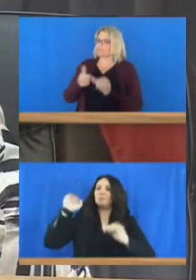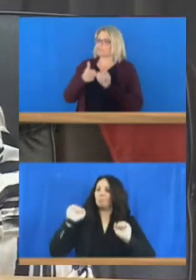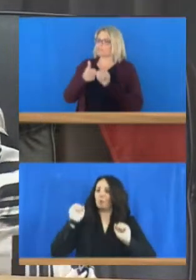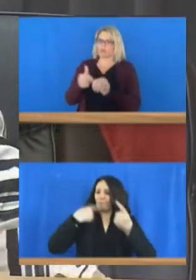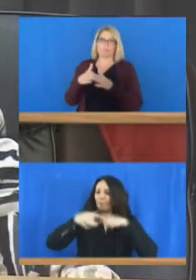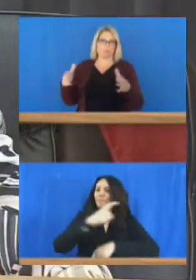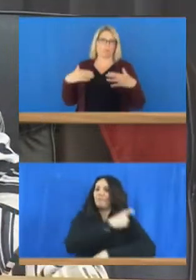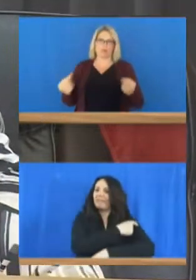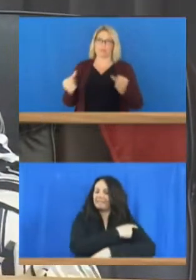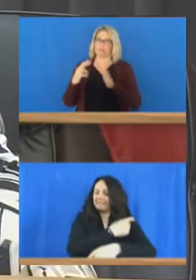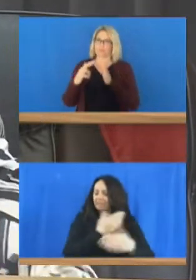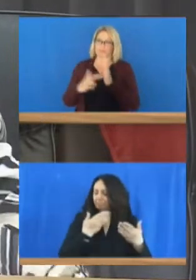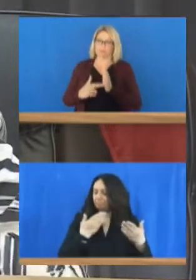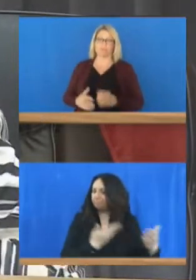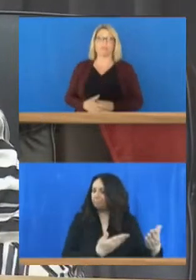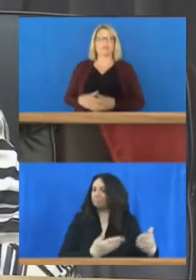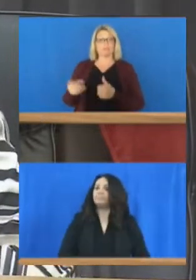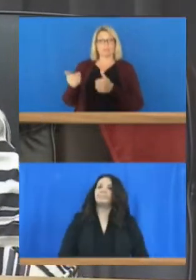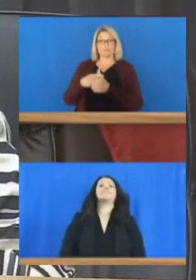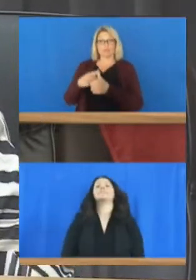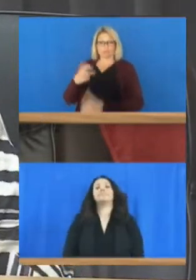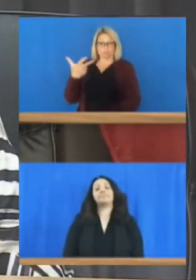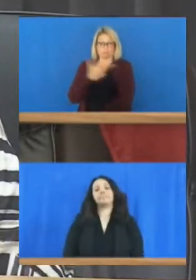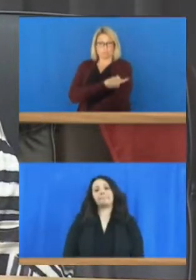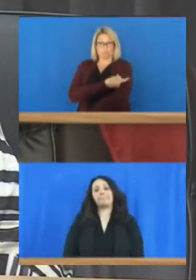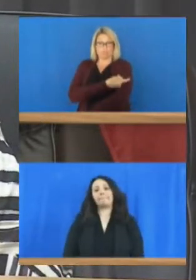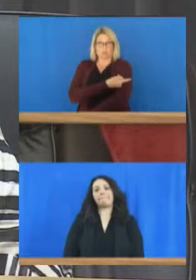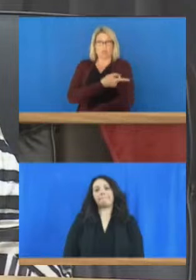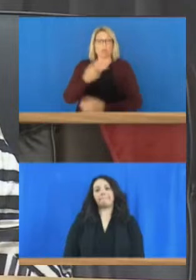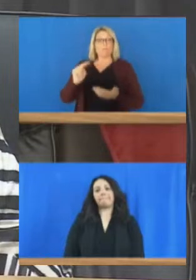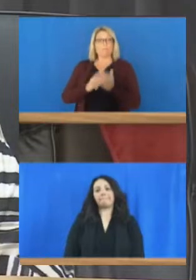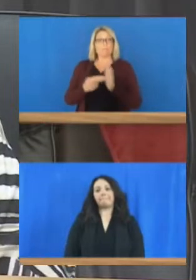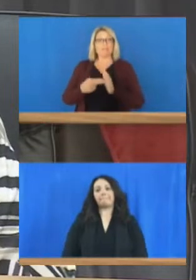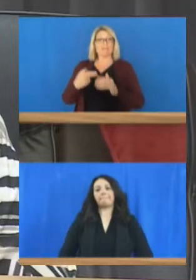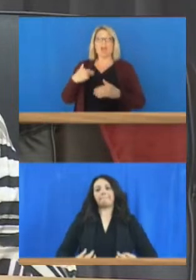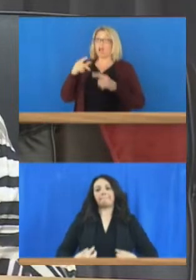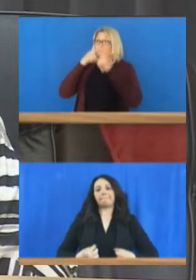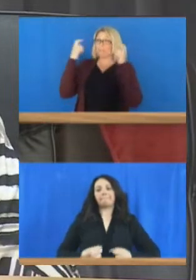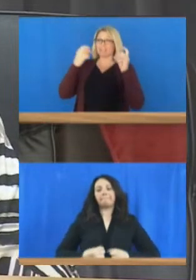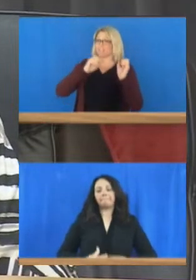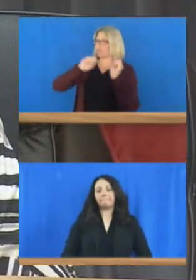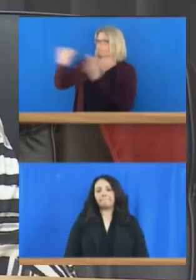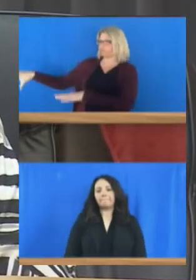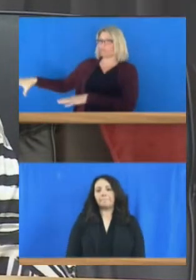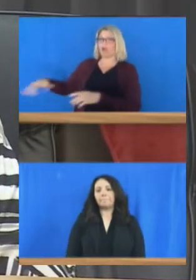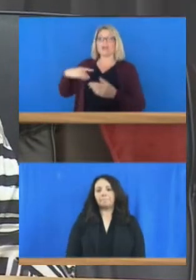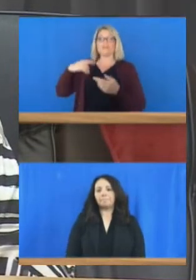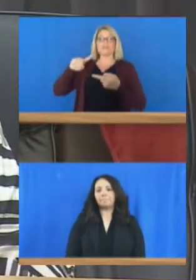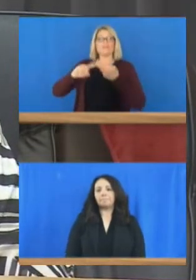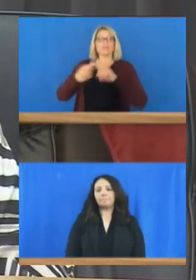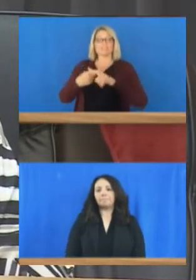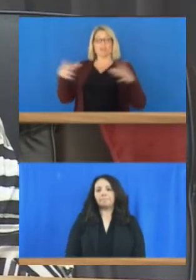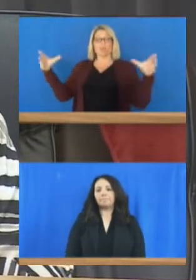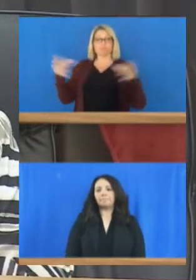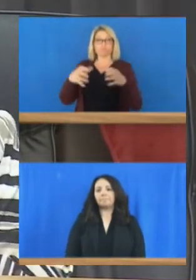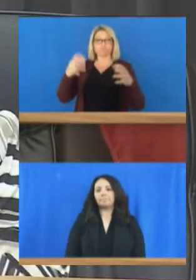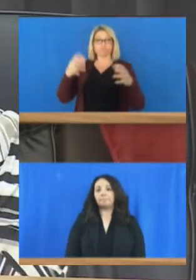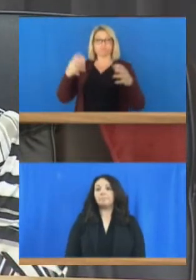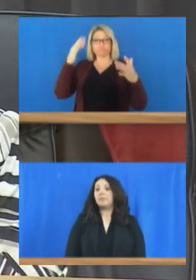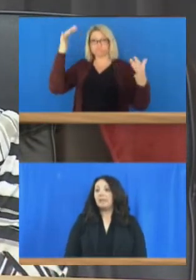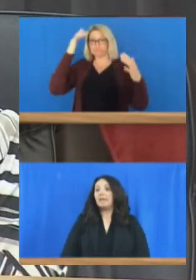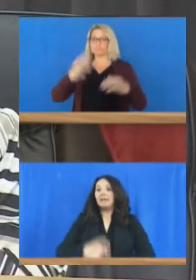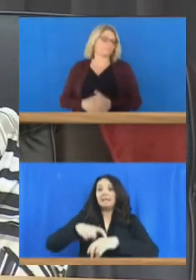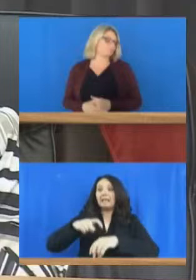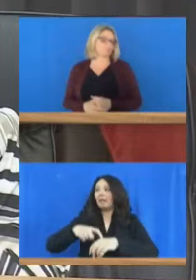with their second dose is our goal. And even people who have been vaccinated, again, that vaccinated, the immunity that you get